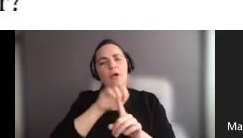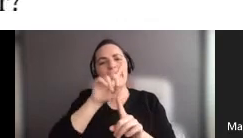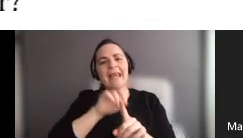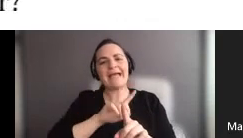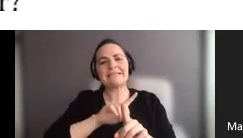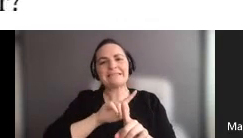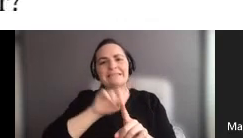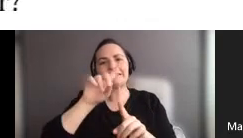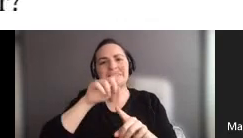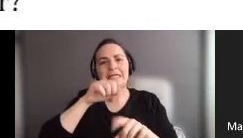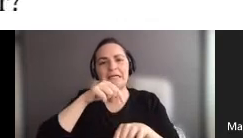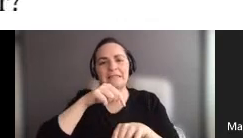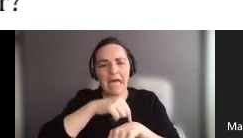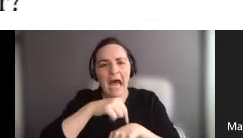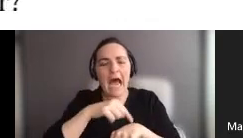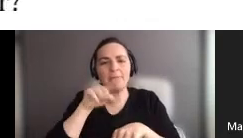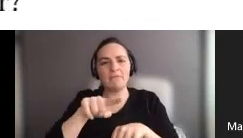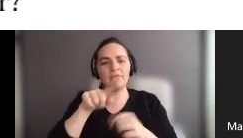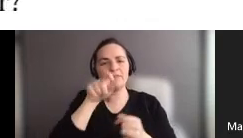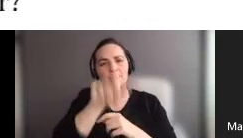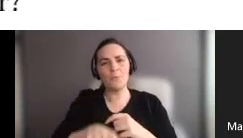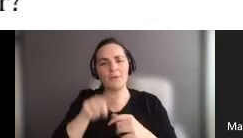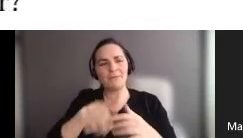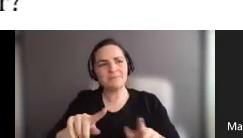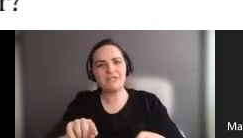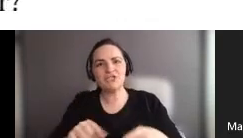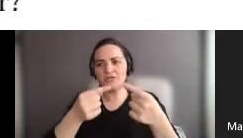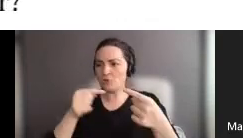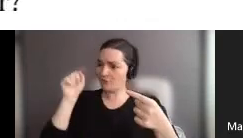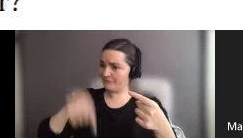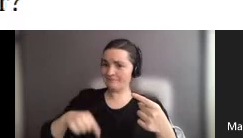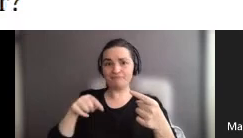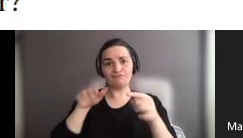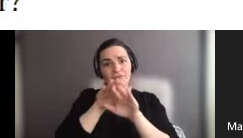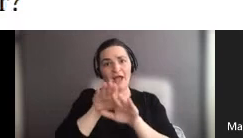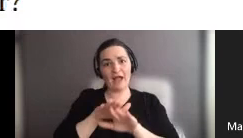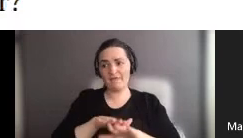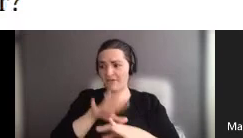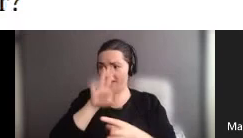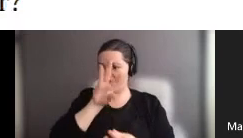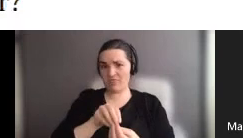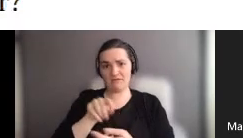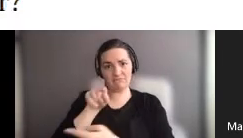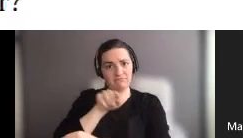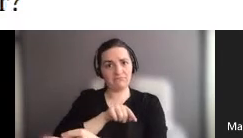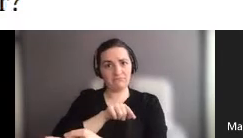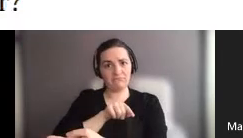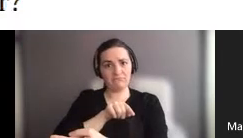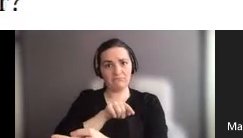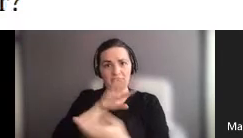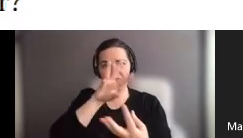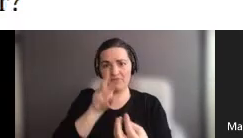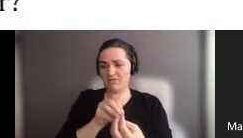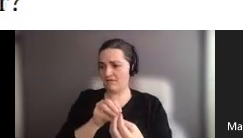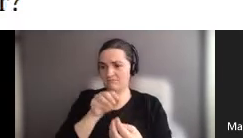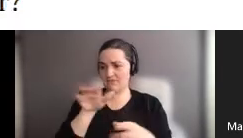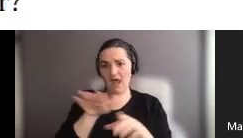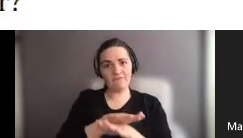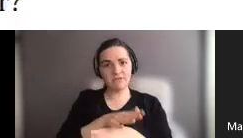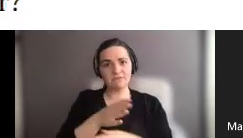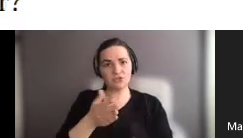more challenging for this pupil next time. The trap not to fall into here is